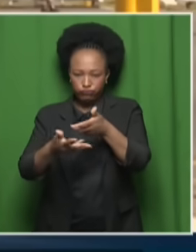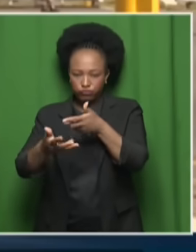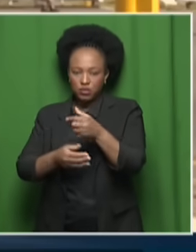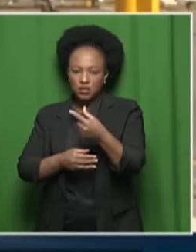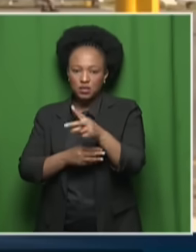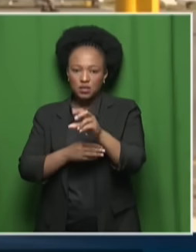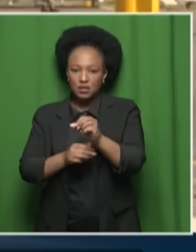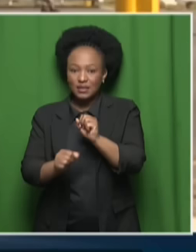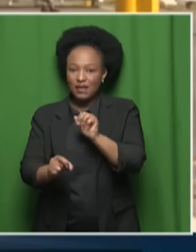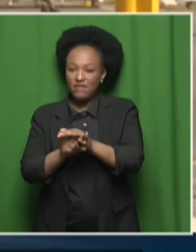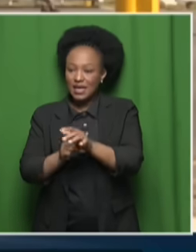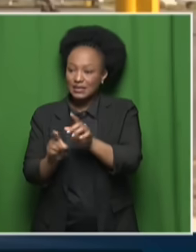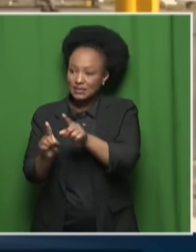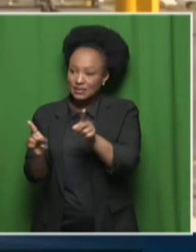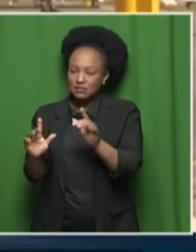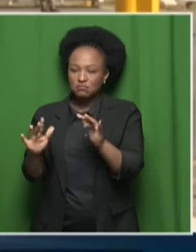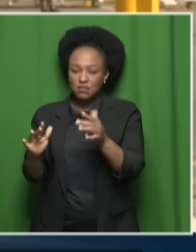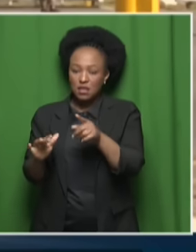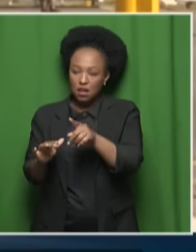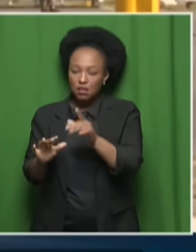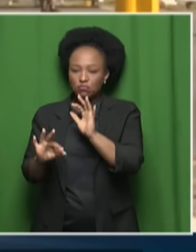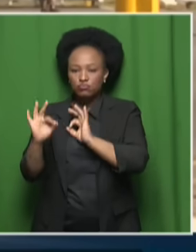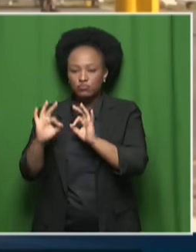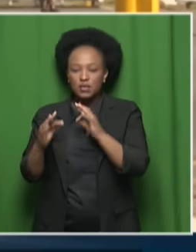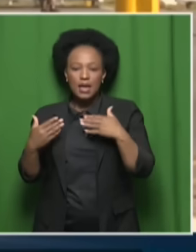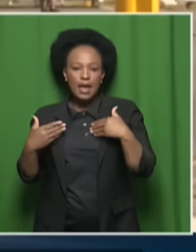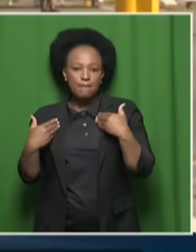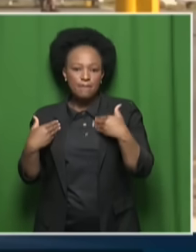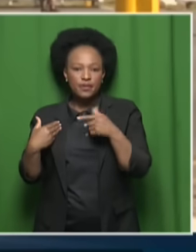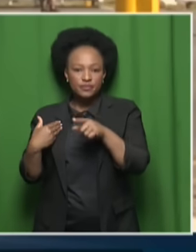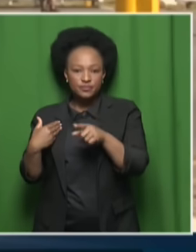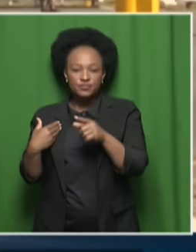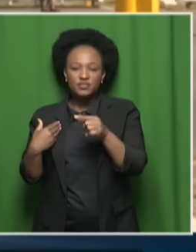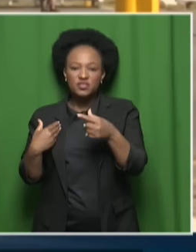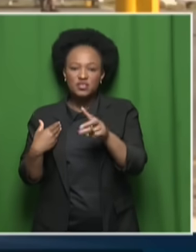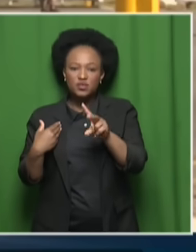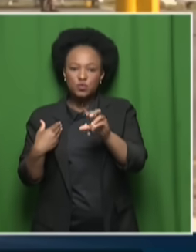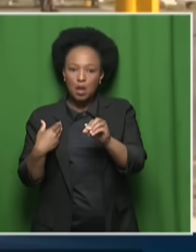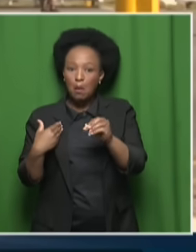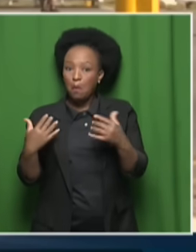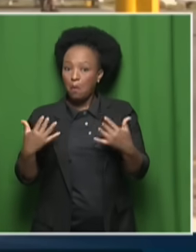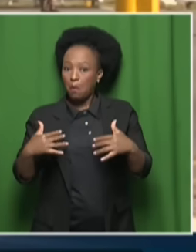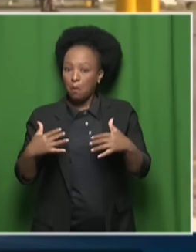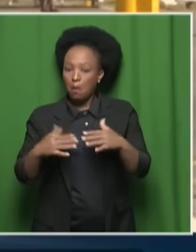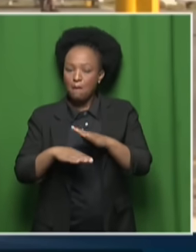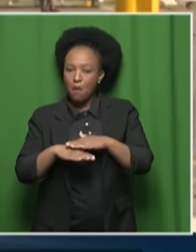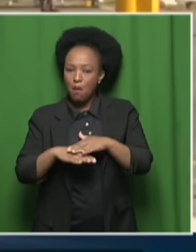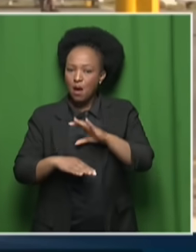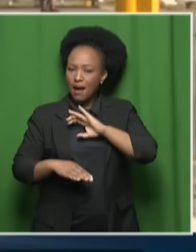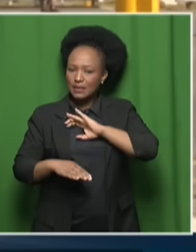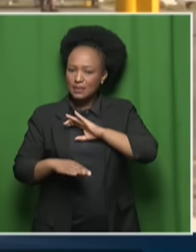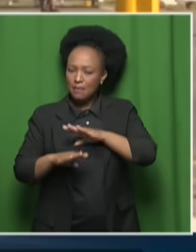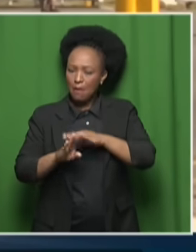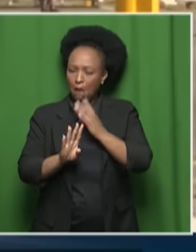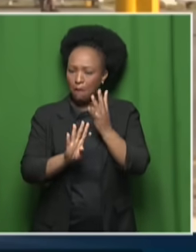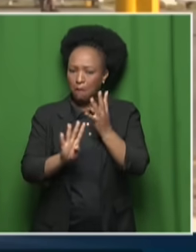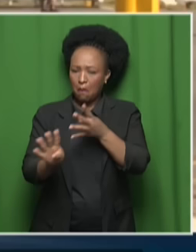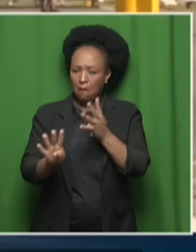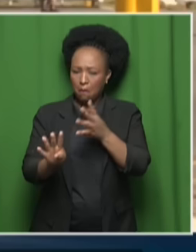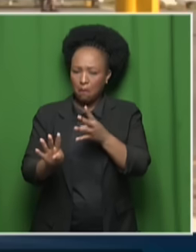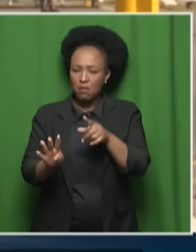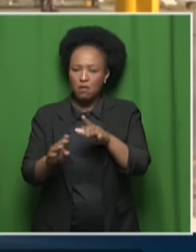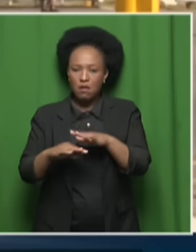is affecting them. Well, they've expressed happiness, saying that the G20 Summit has brought in more customers, and it